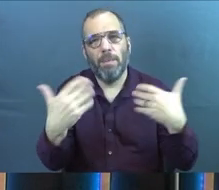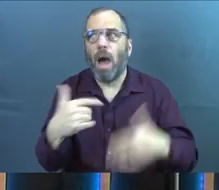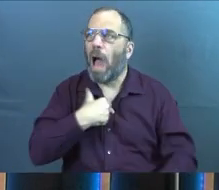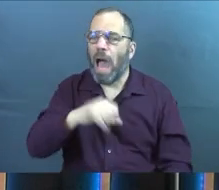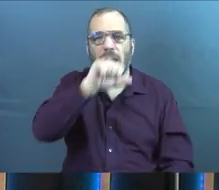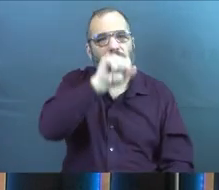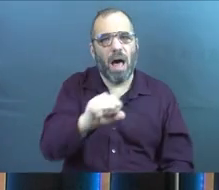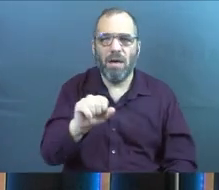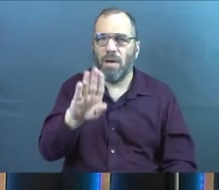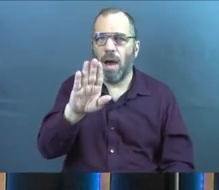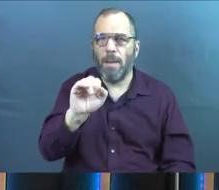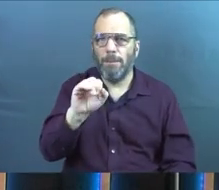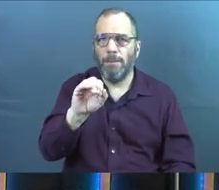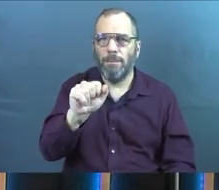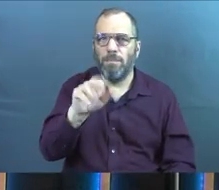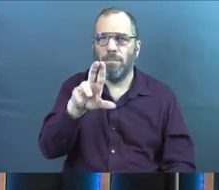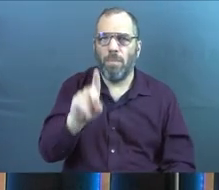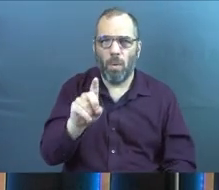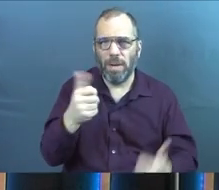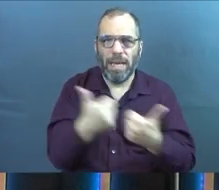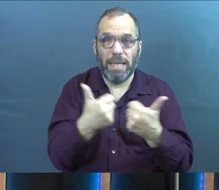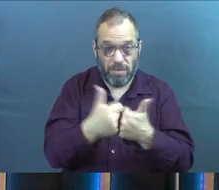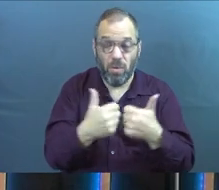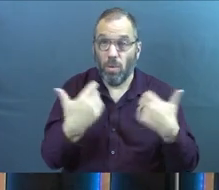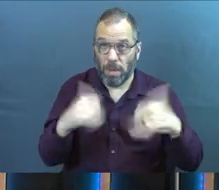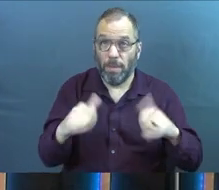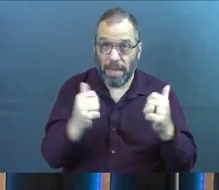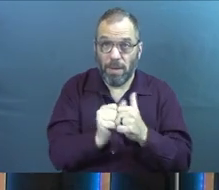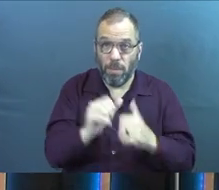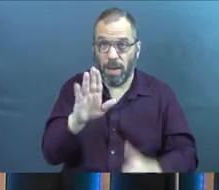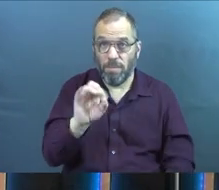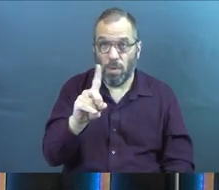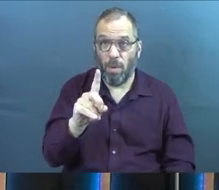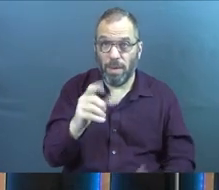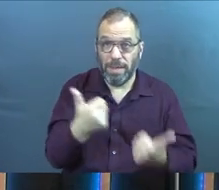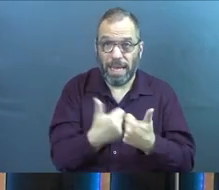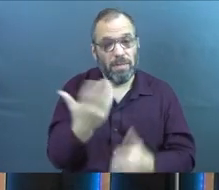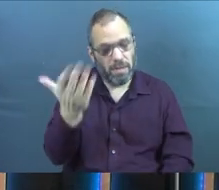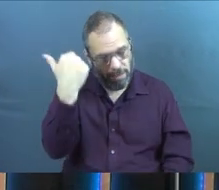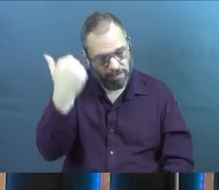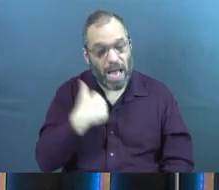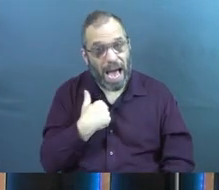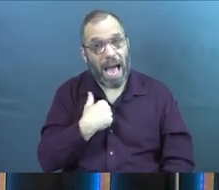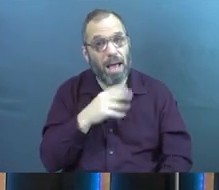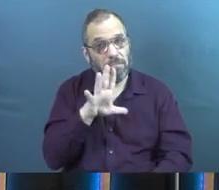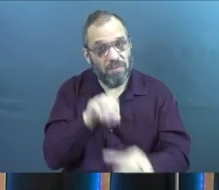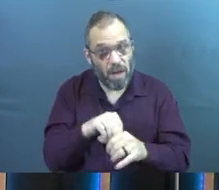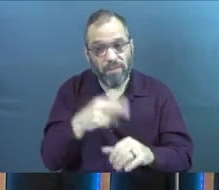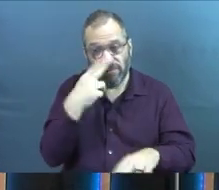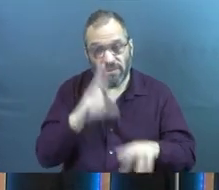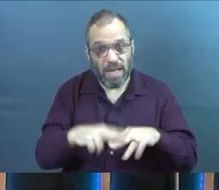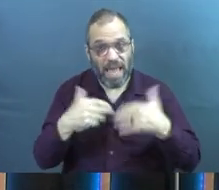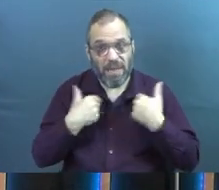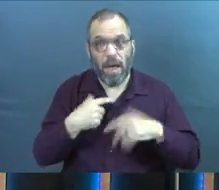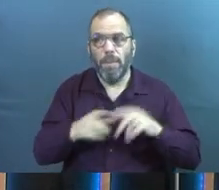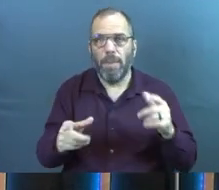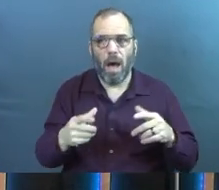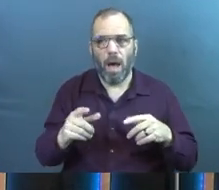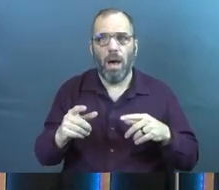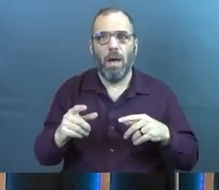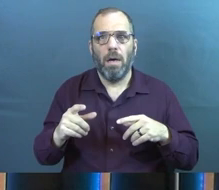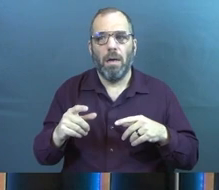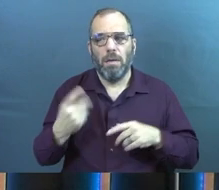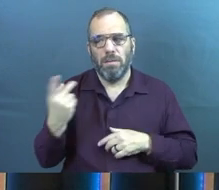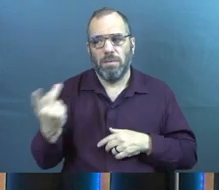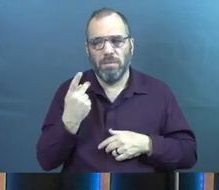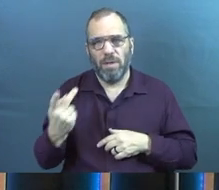I love board games, okay? The Bustos family is huge. If you want to play board games, hit me up, bro. Let's play some board games, you know? We'll have some fun. But we are training Liam